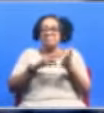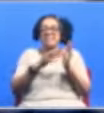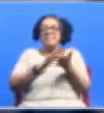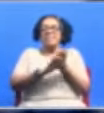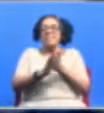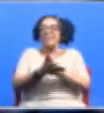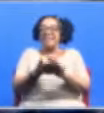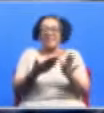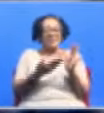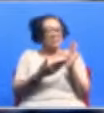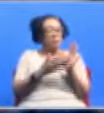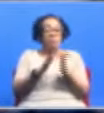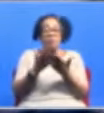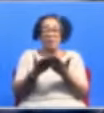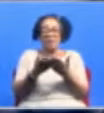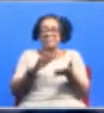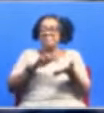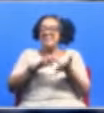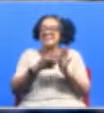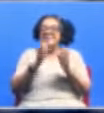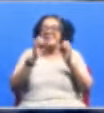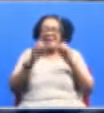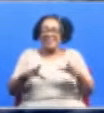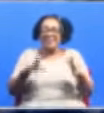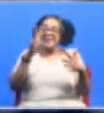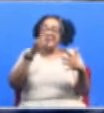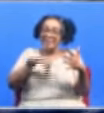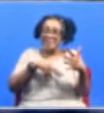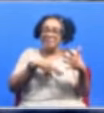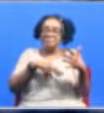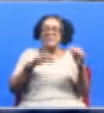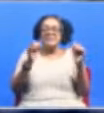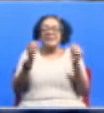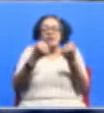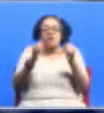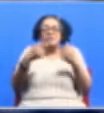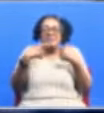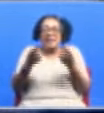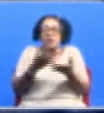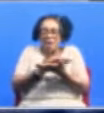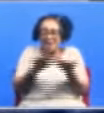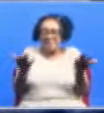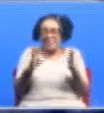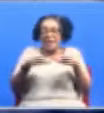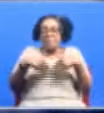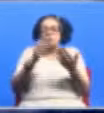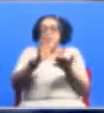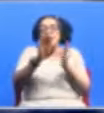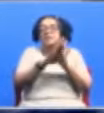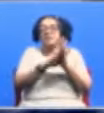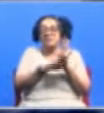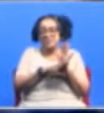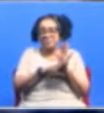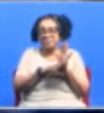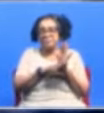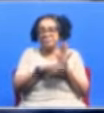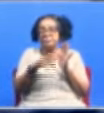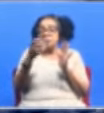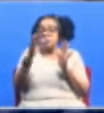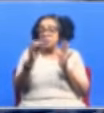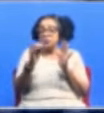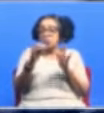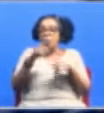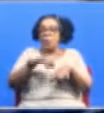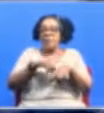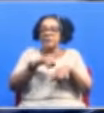nothing. When you read this document, it will not tell you anything about our agenda. So when you want to run the judiciary on